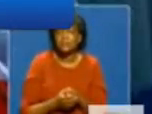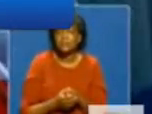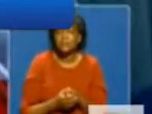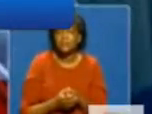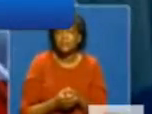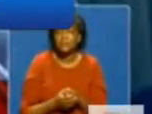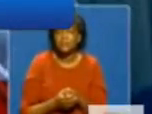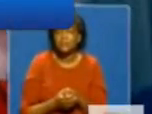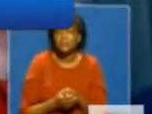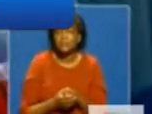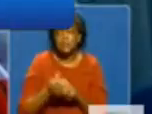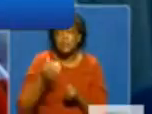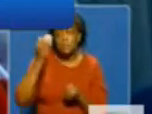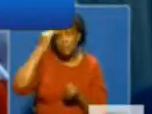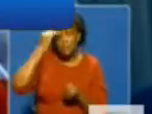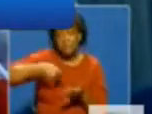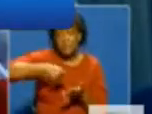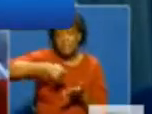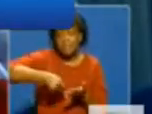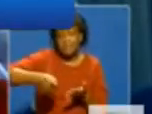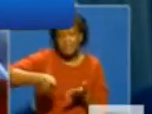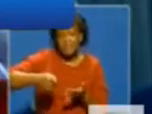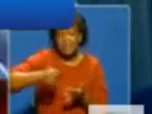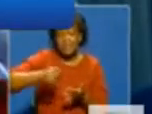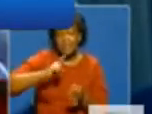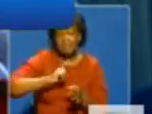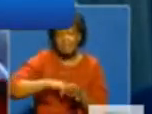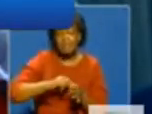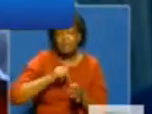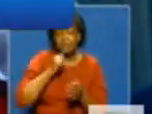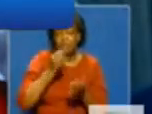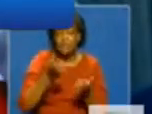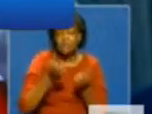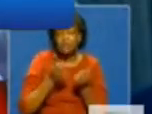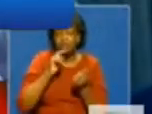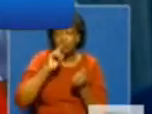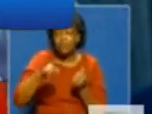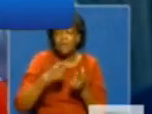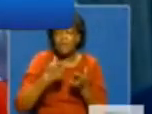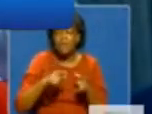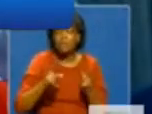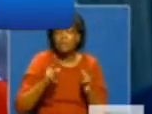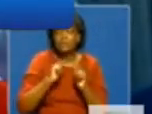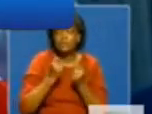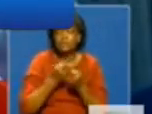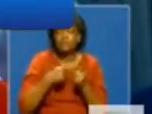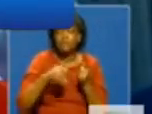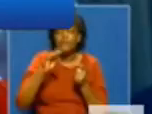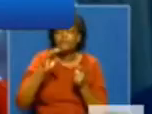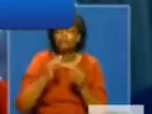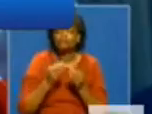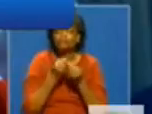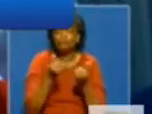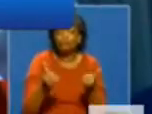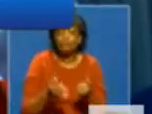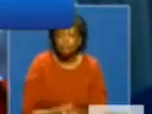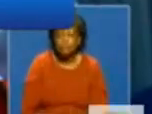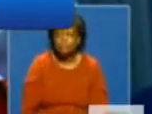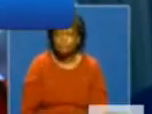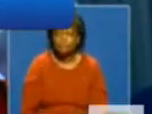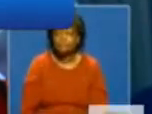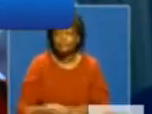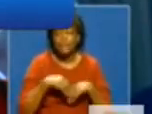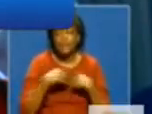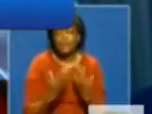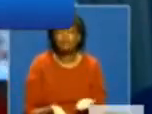elevation of the question of signatures when it's not required is what's wrong. But I'll allow the team from IBC to deal with that. But now, on the question of quorum, it